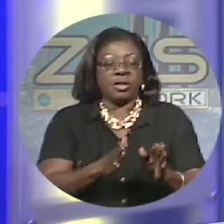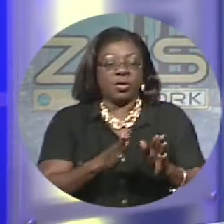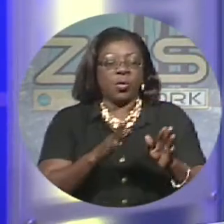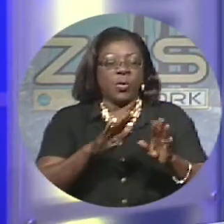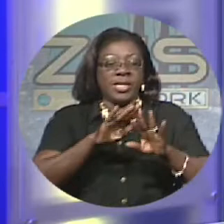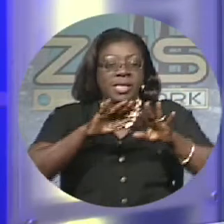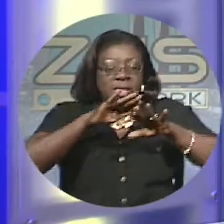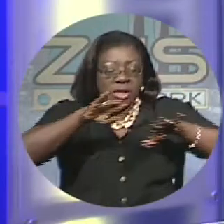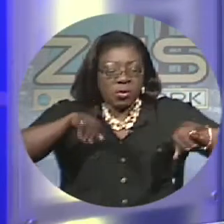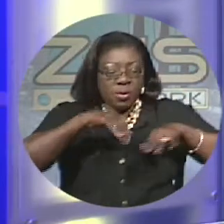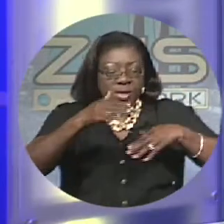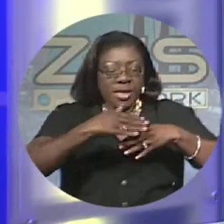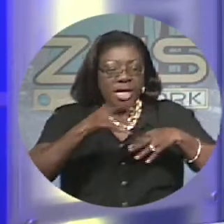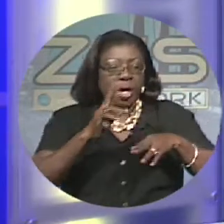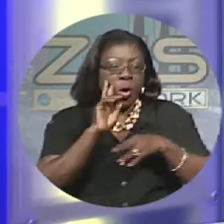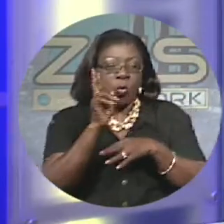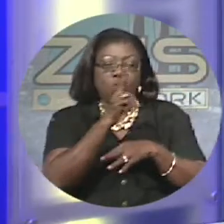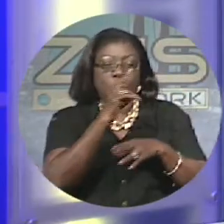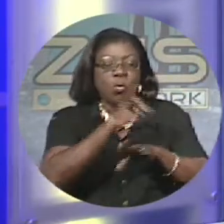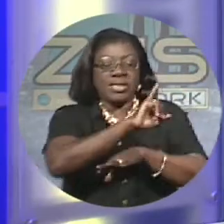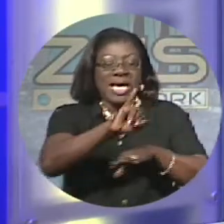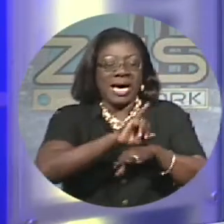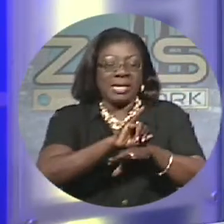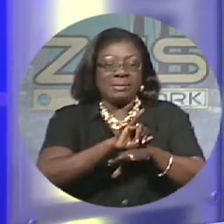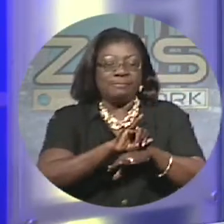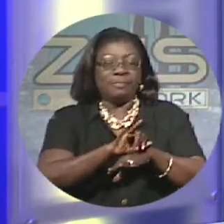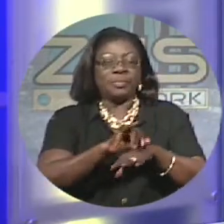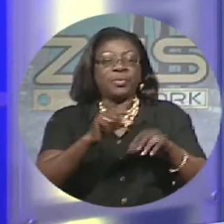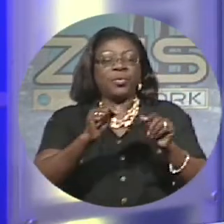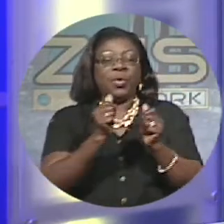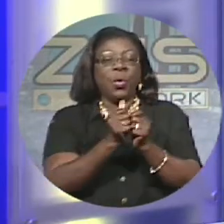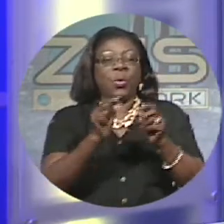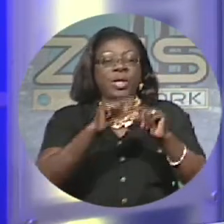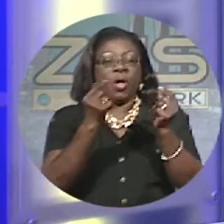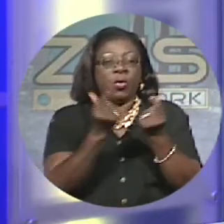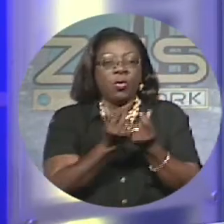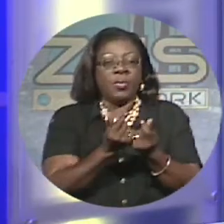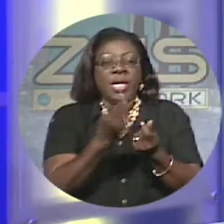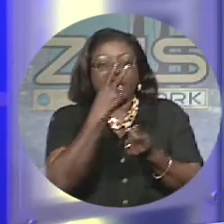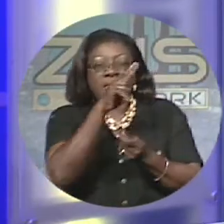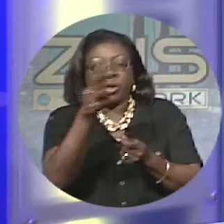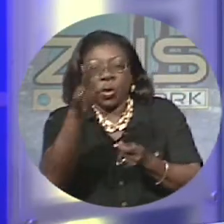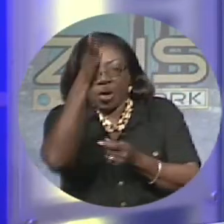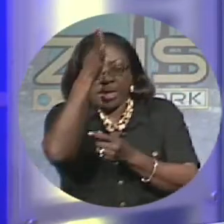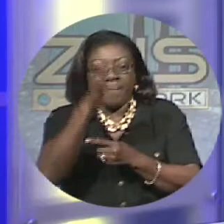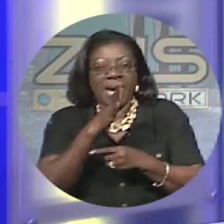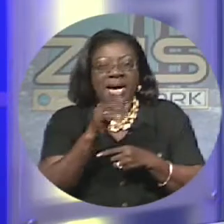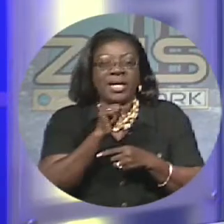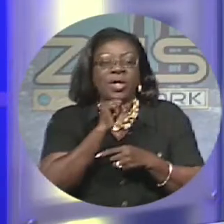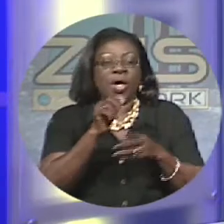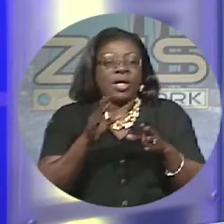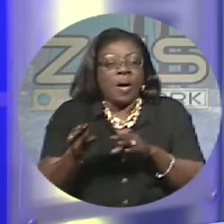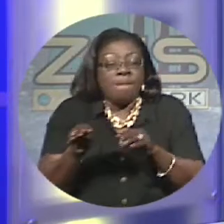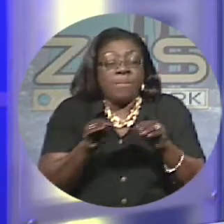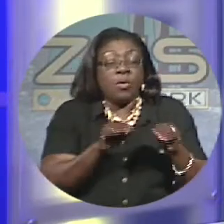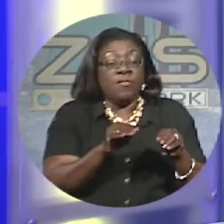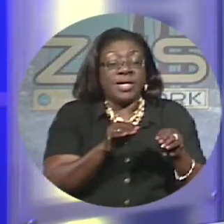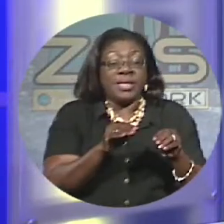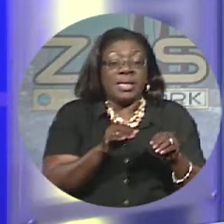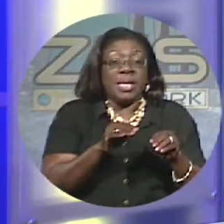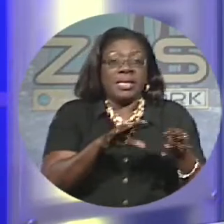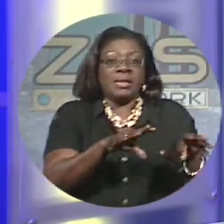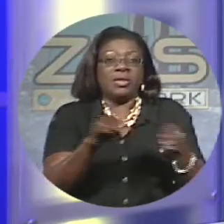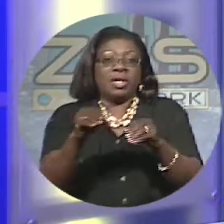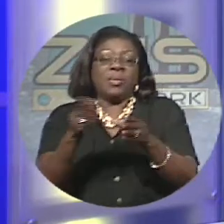Rose Island around noon Sunday when they noticed that the victim appeared to be lifeless in the water. The body of the man was retrieved and CPR